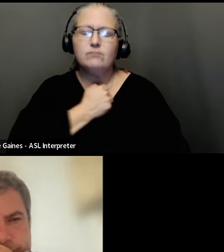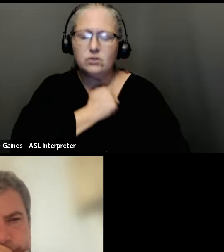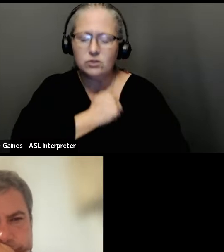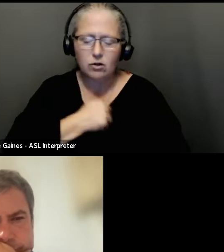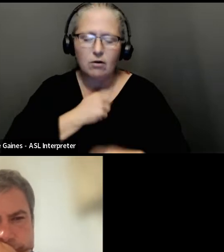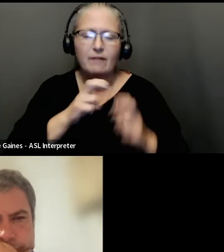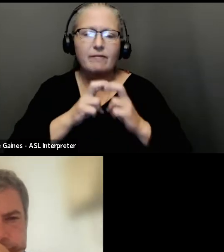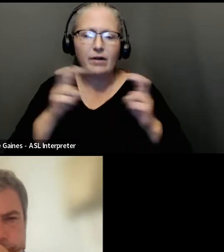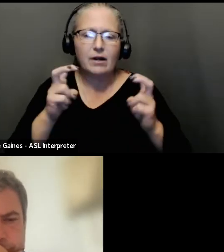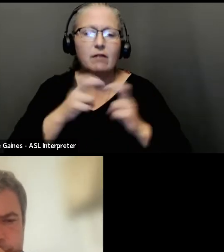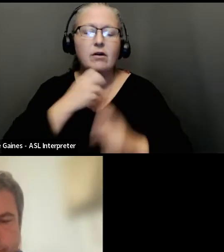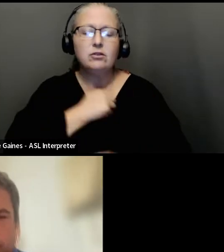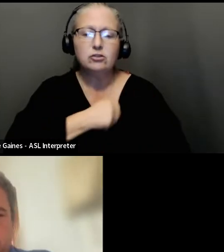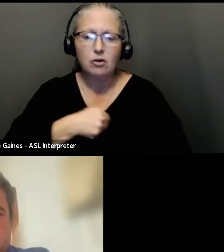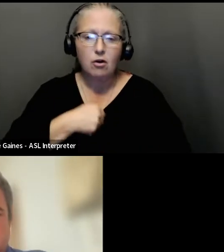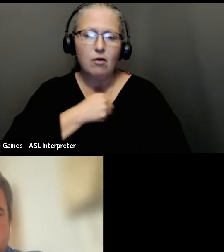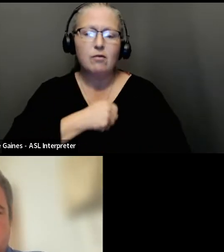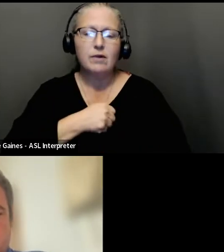very, very sorry.